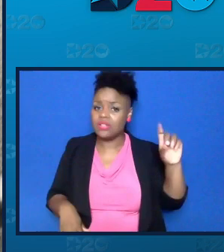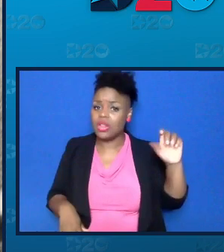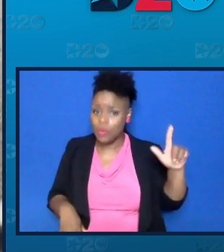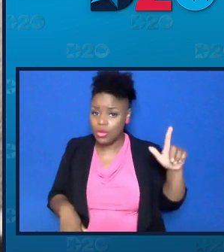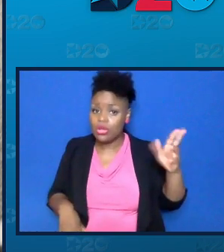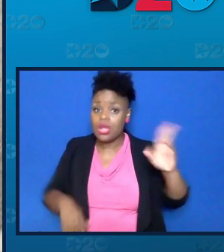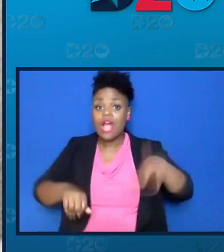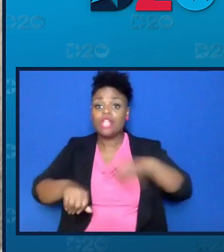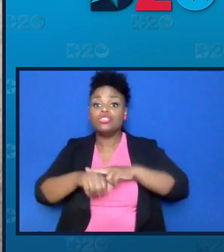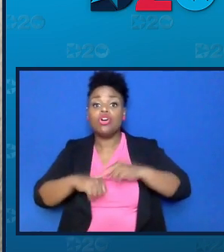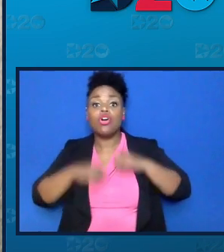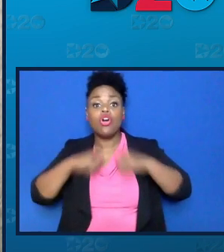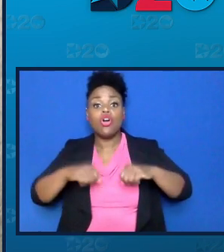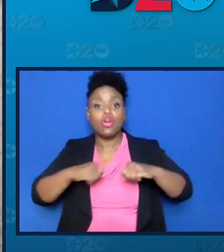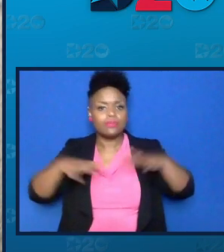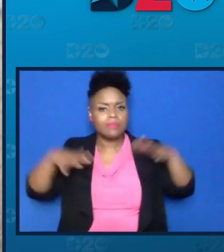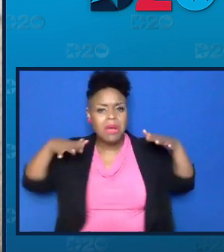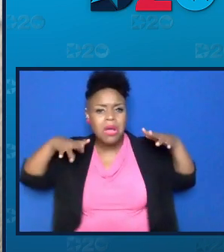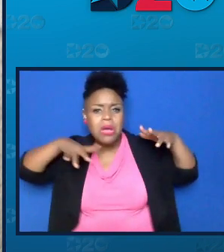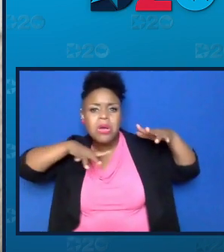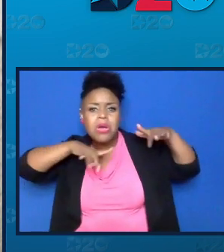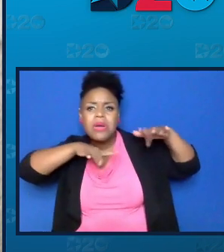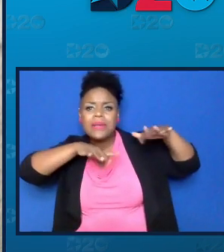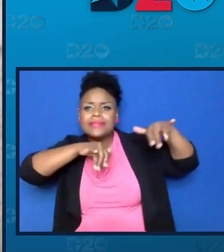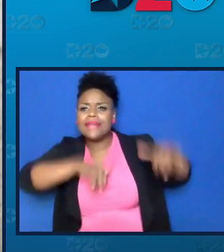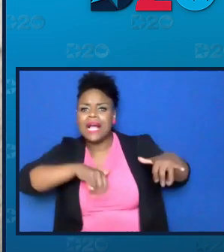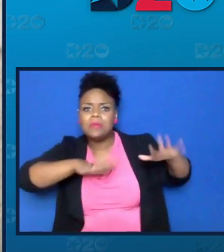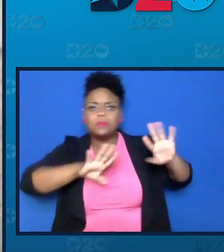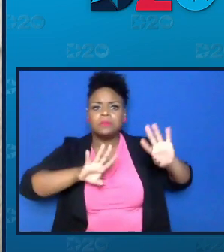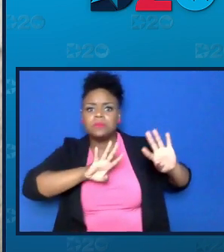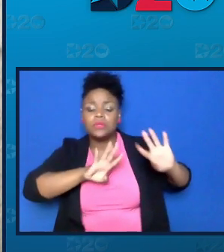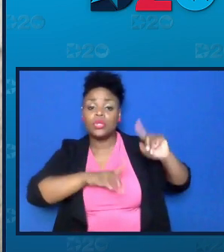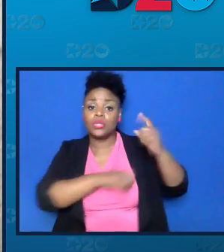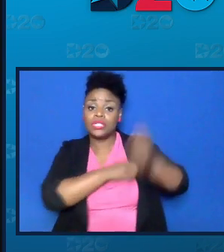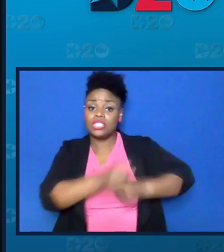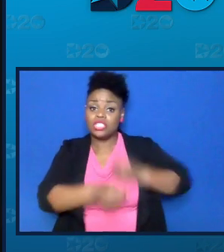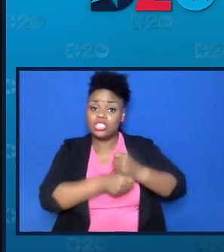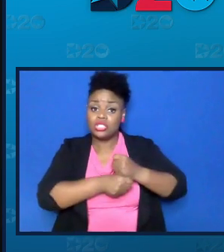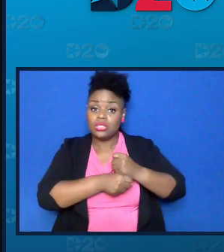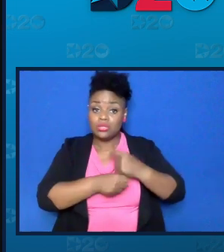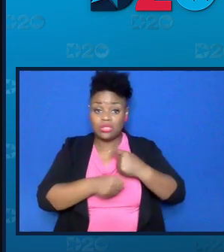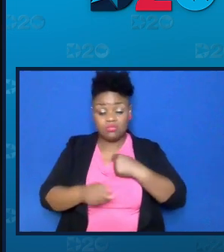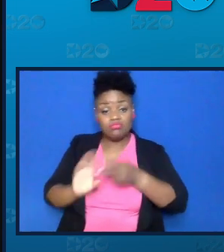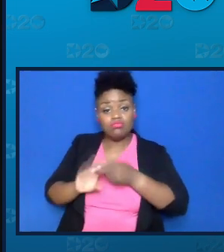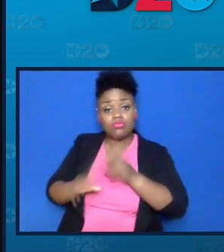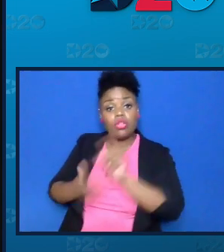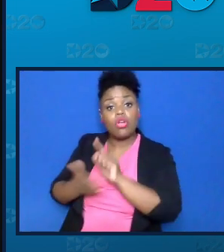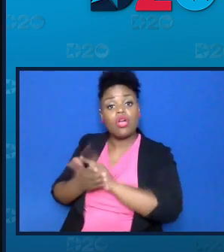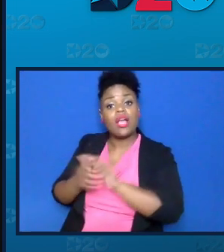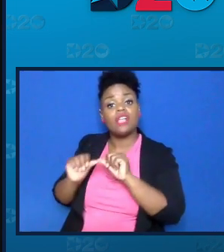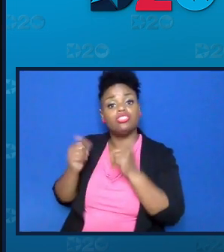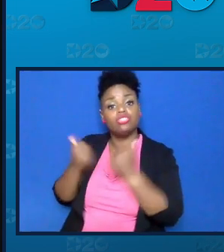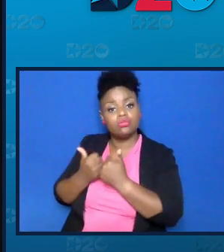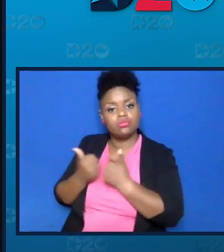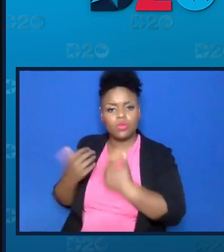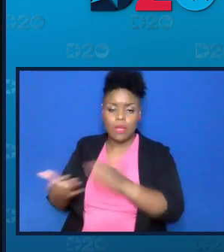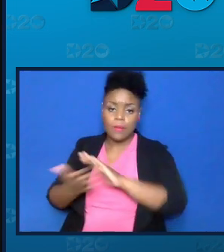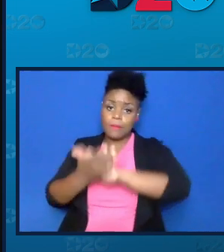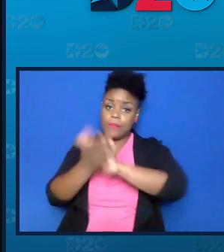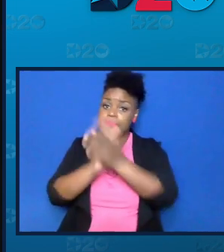I quit the law firm and asked for a job to become a public defender. That's what sort of got me involved